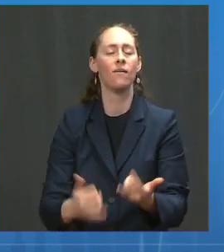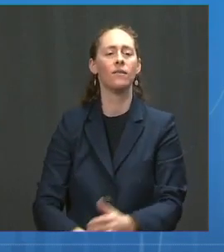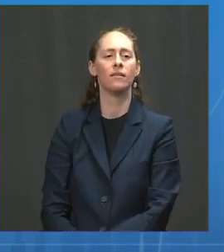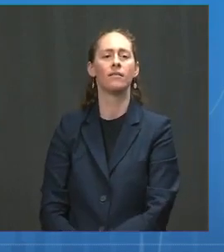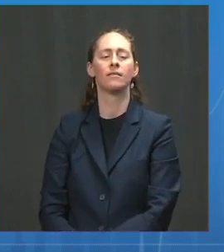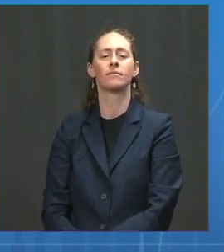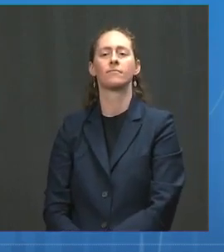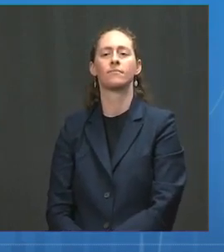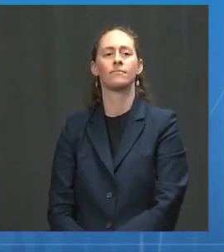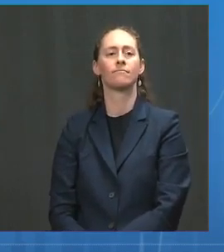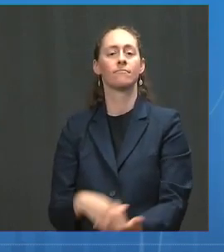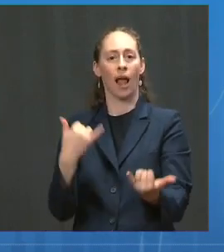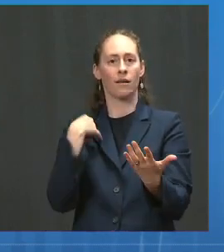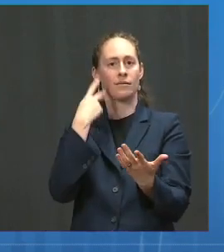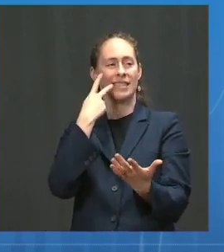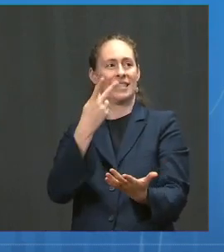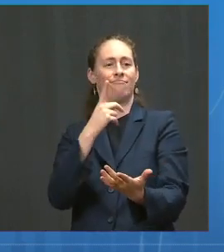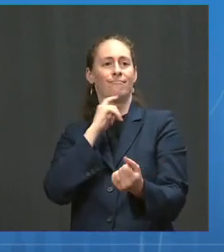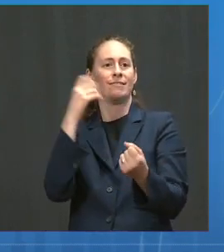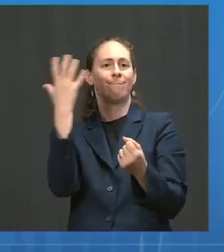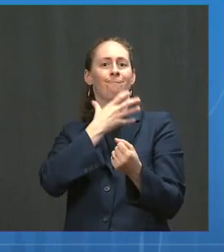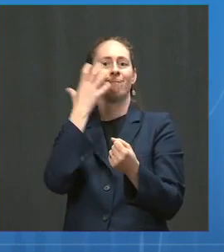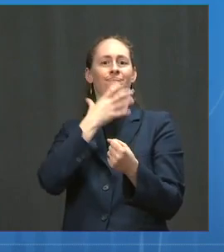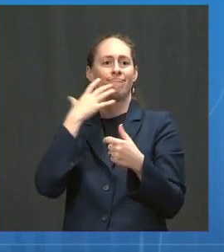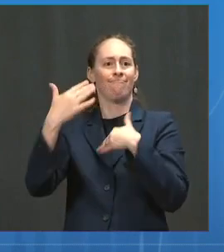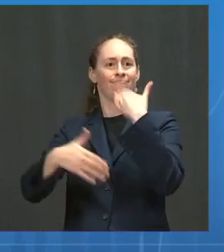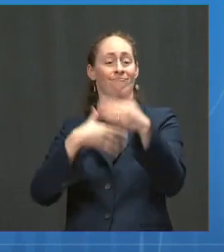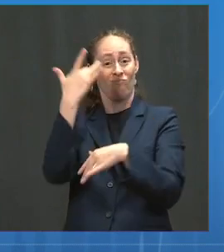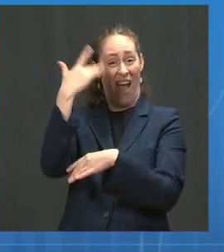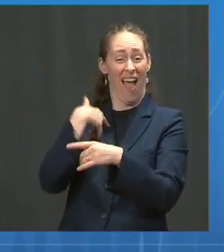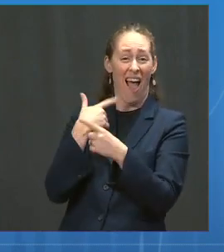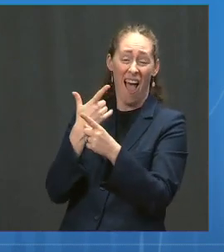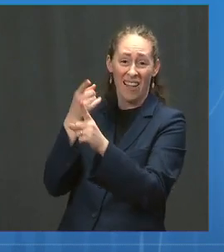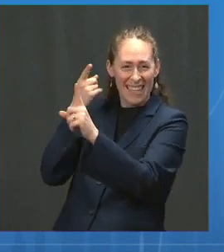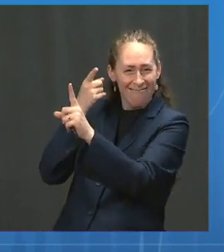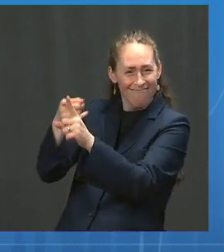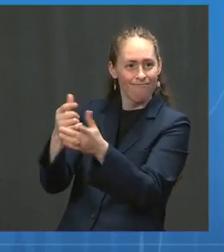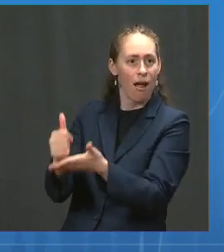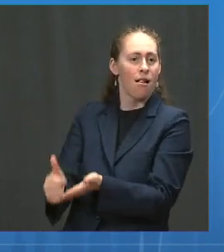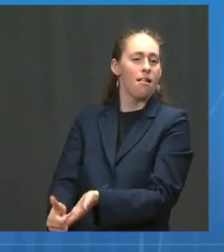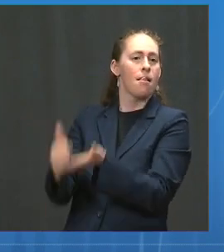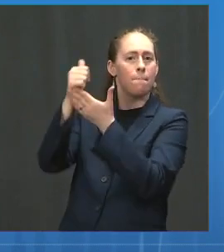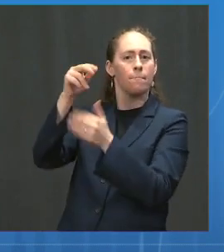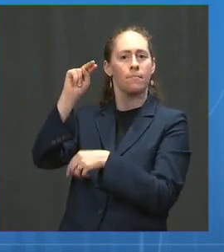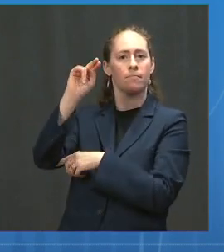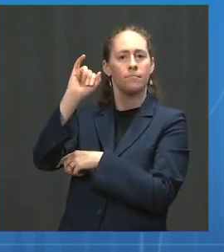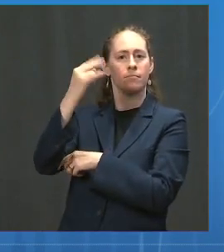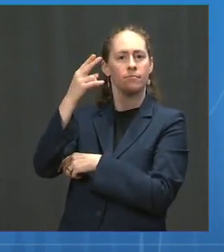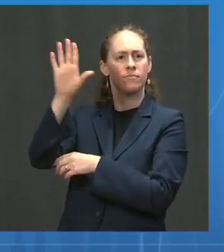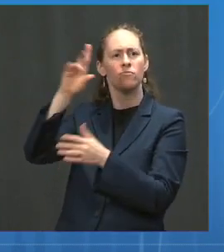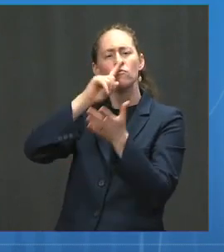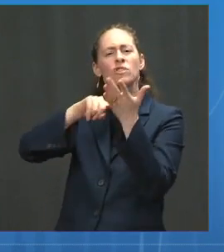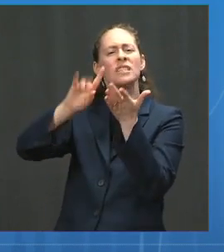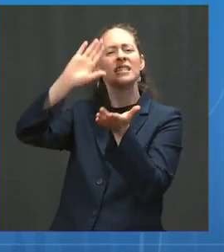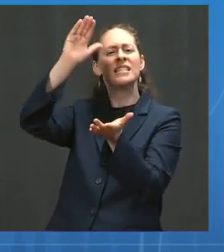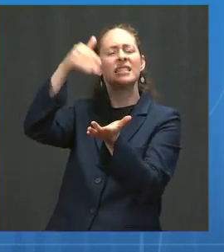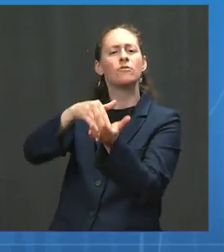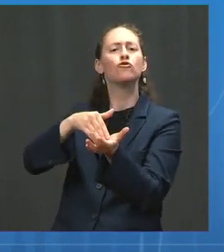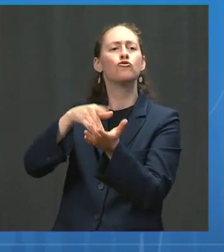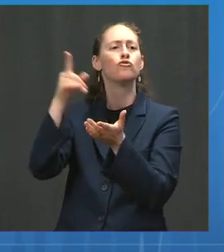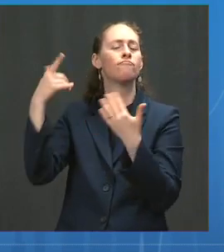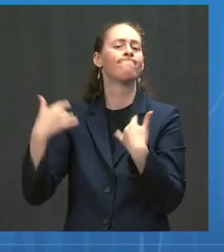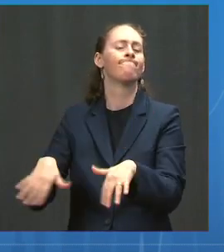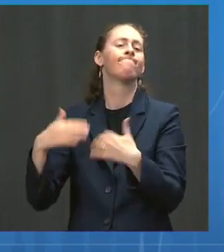was work done at the NIH Vaccine Research Center and by many of our grantees over